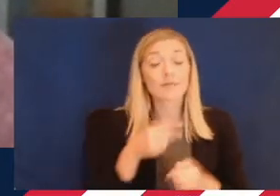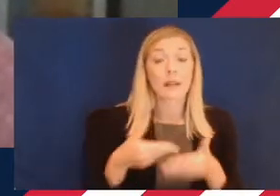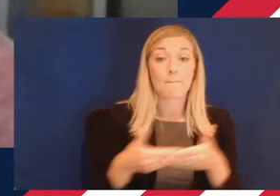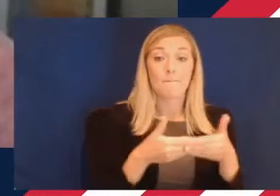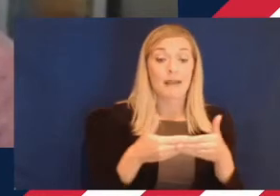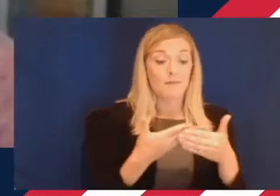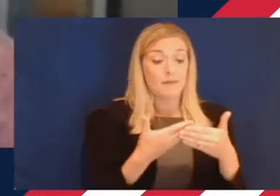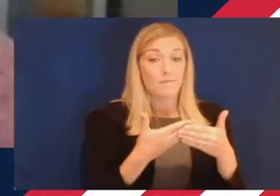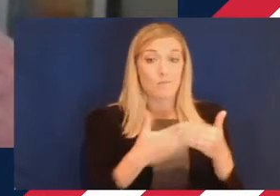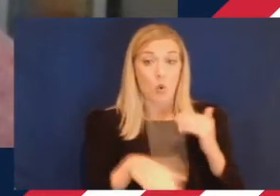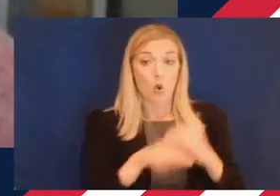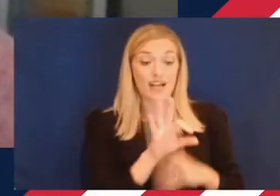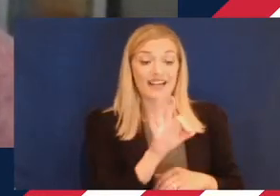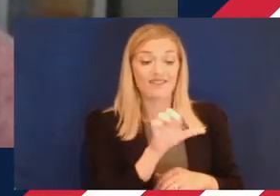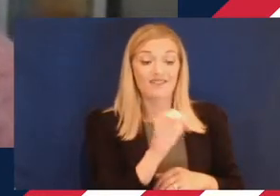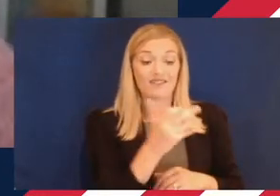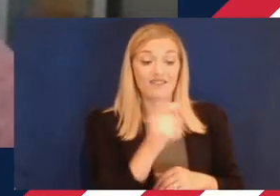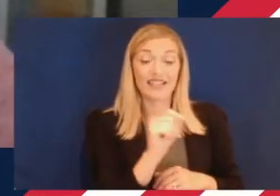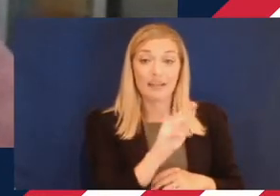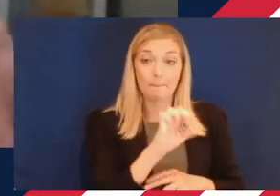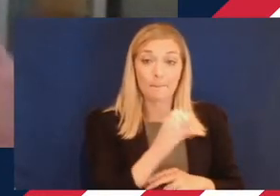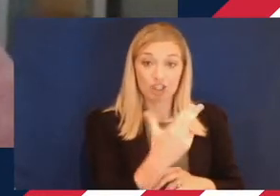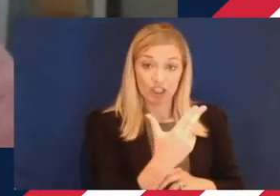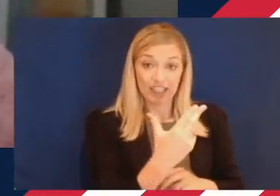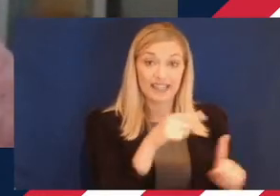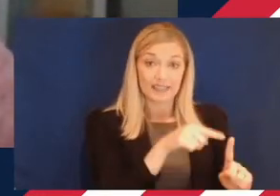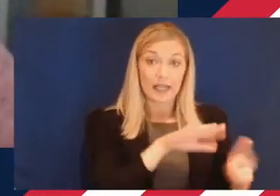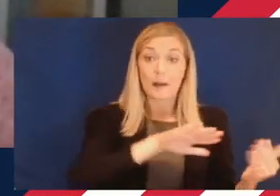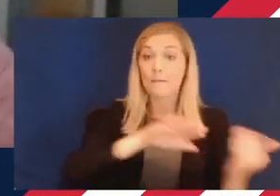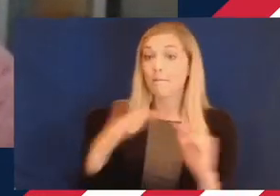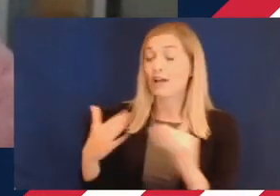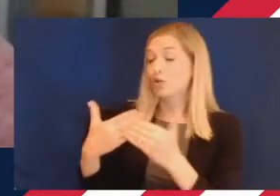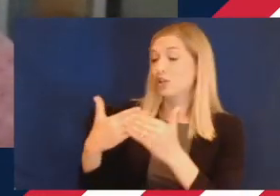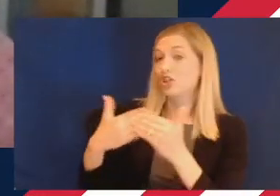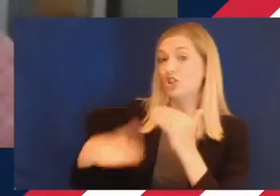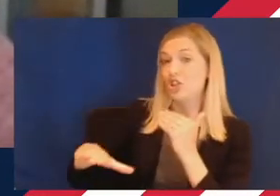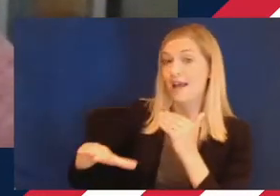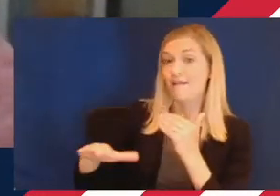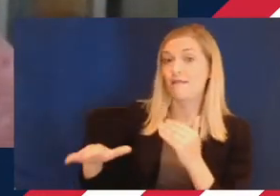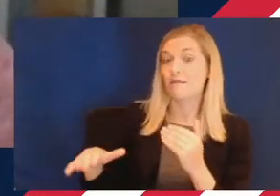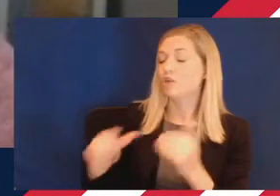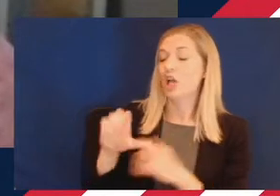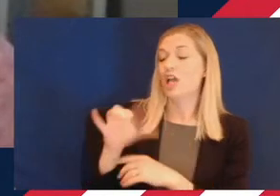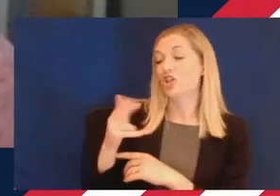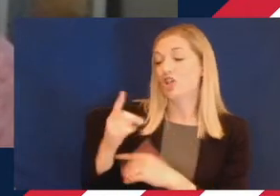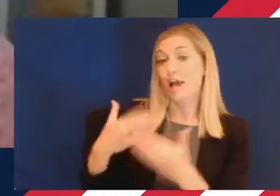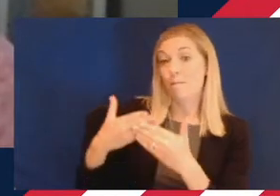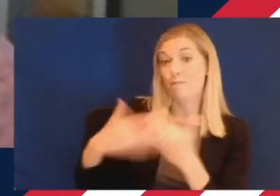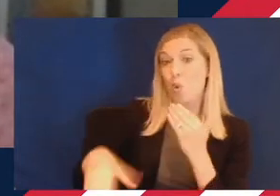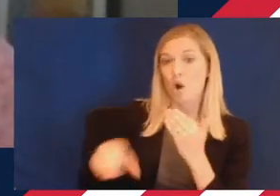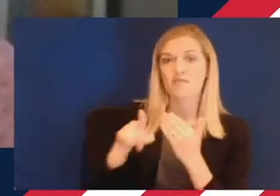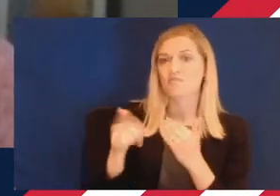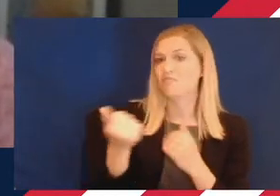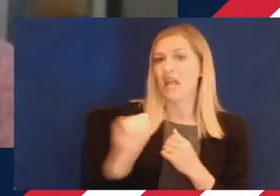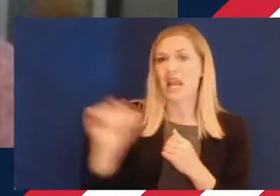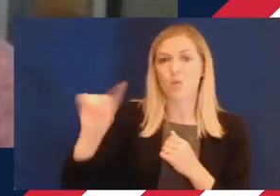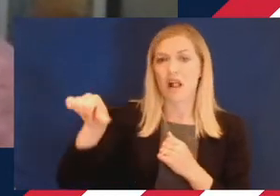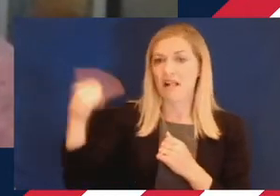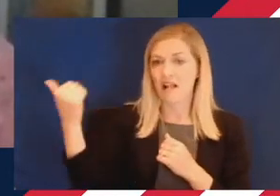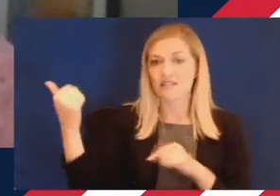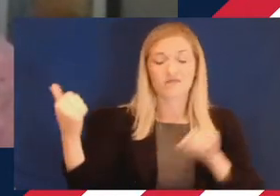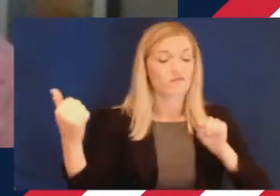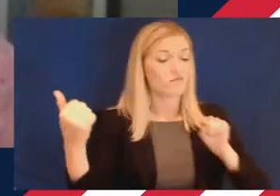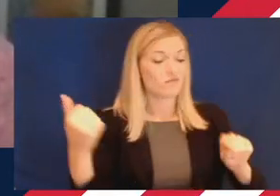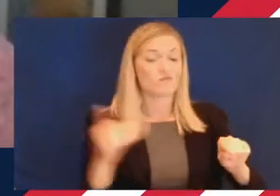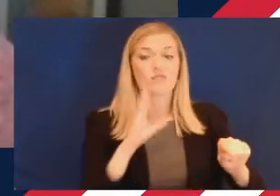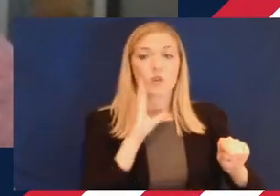fewer years than a child born elsewhere in our same county. She's a baby like any other, with wide eyes, a